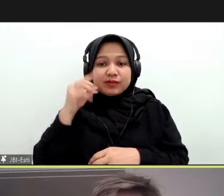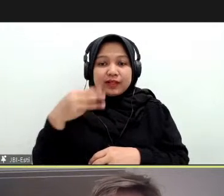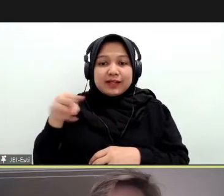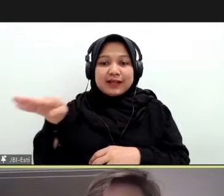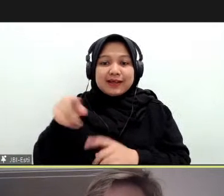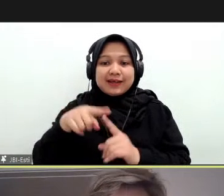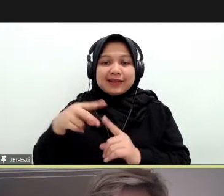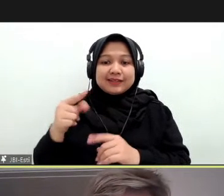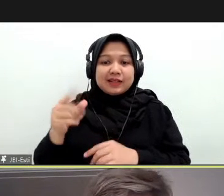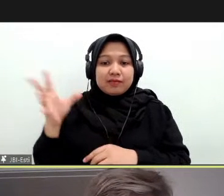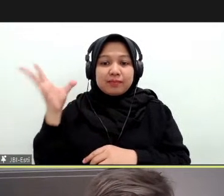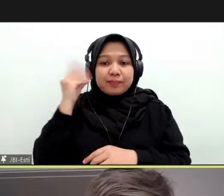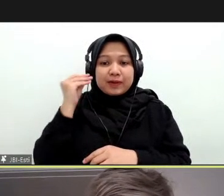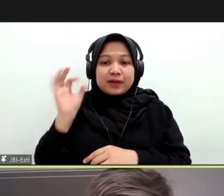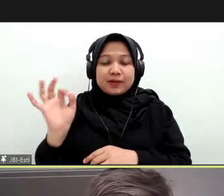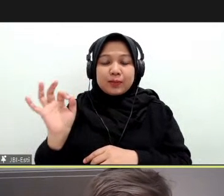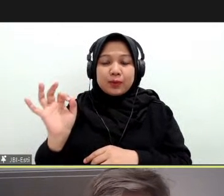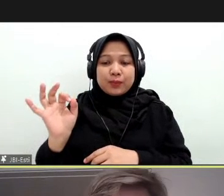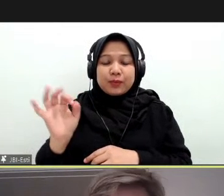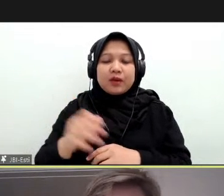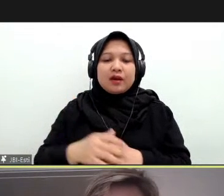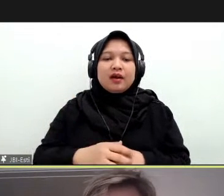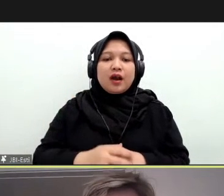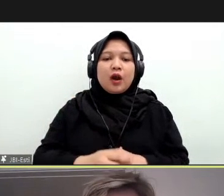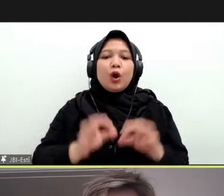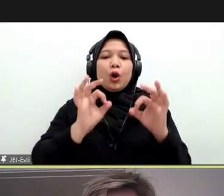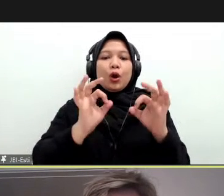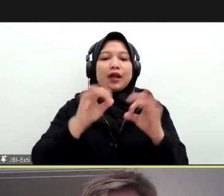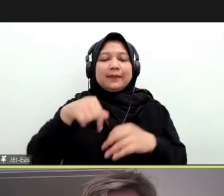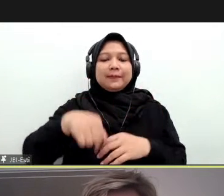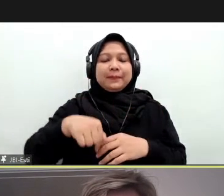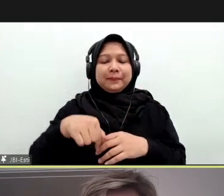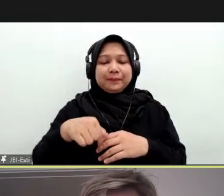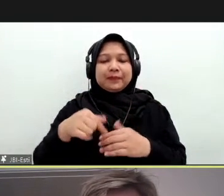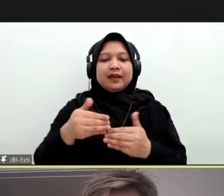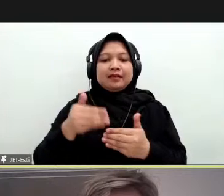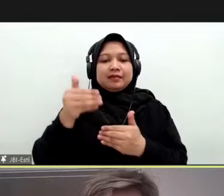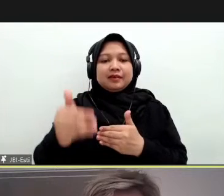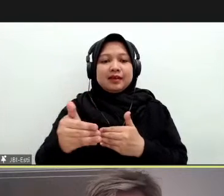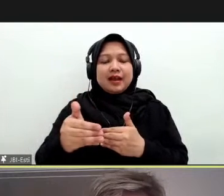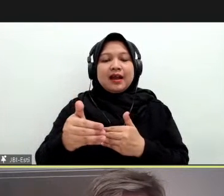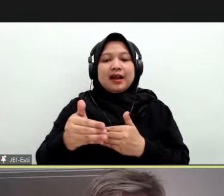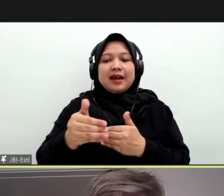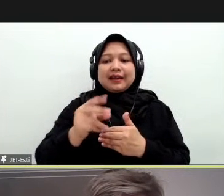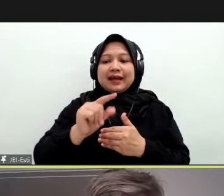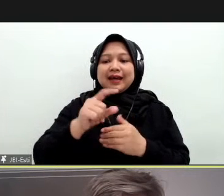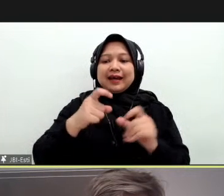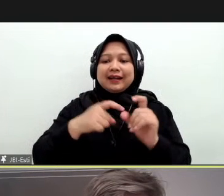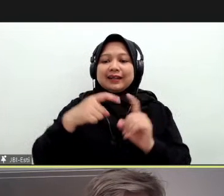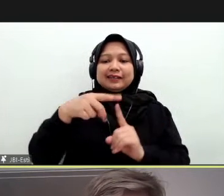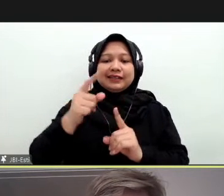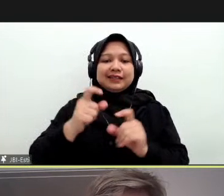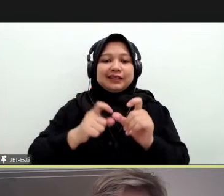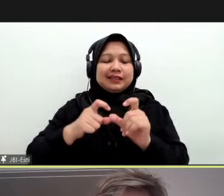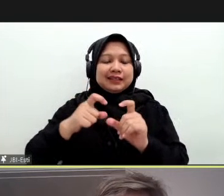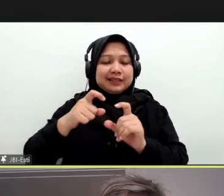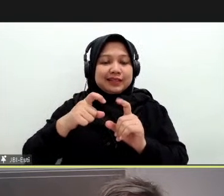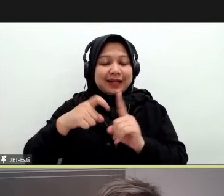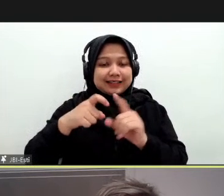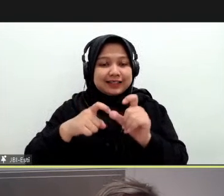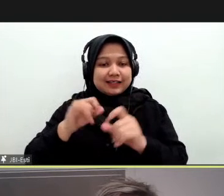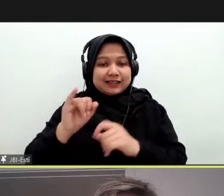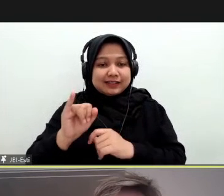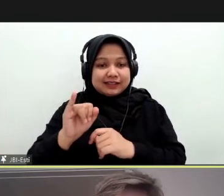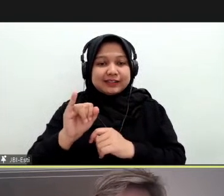CSOs are facing various types of legal restrictions, so let me focus on four key trends and issues today. The